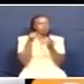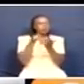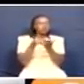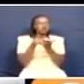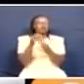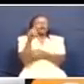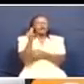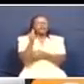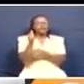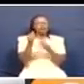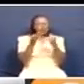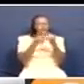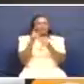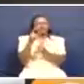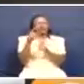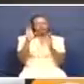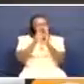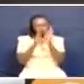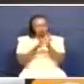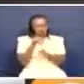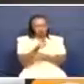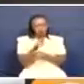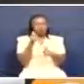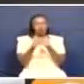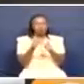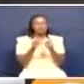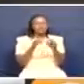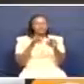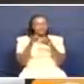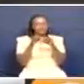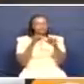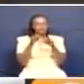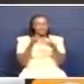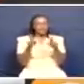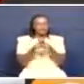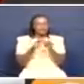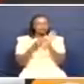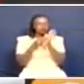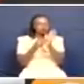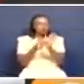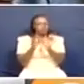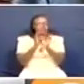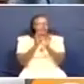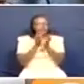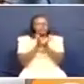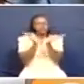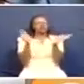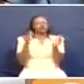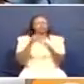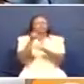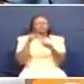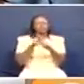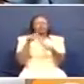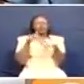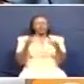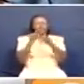of the Constitution, which describes and defines the general principles of the electoral system. And my